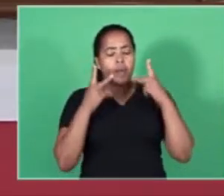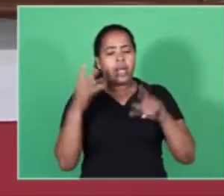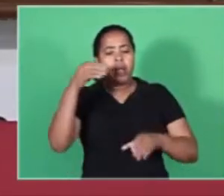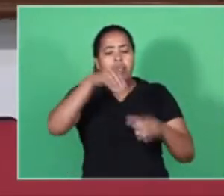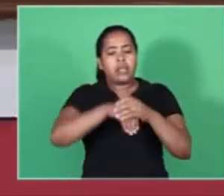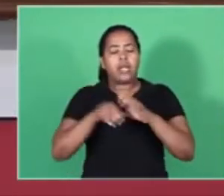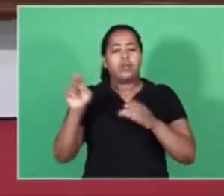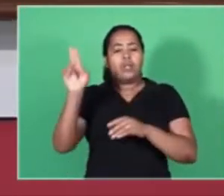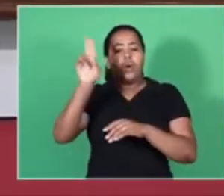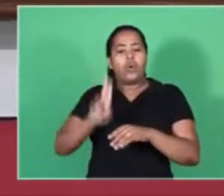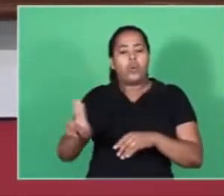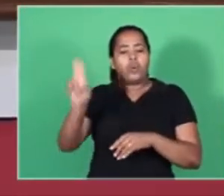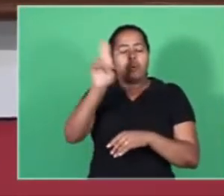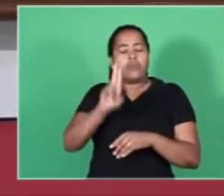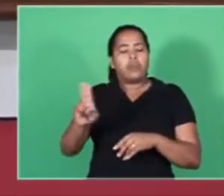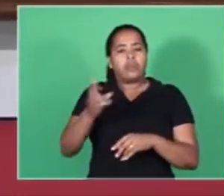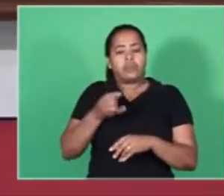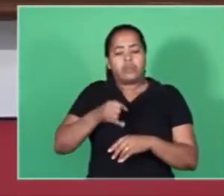the university